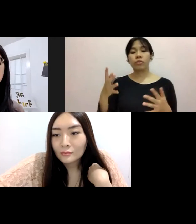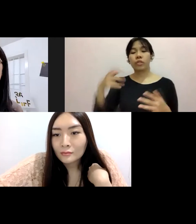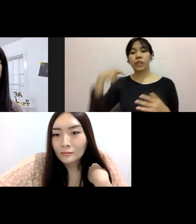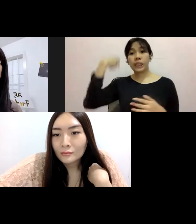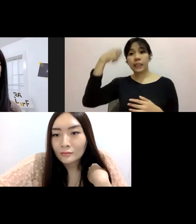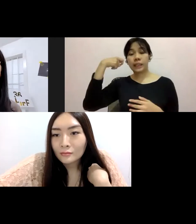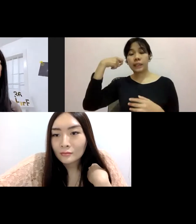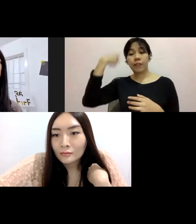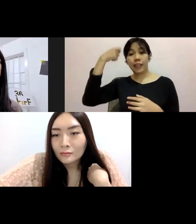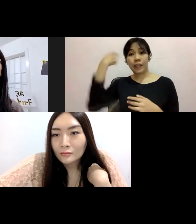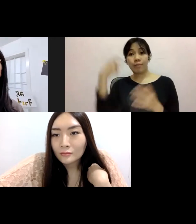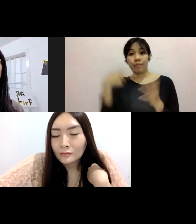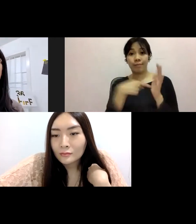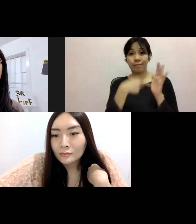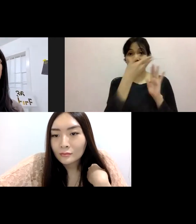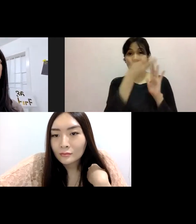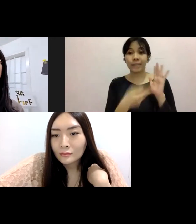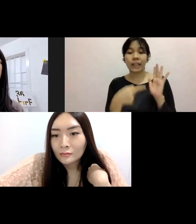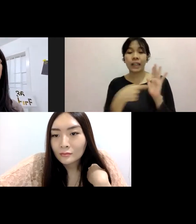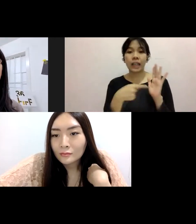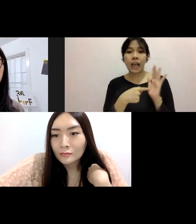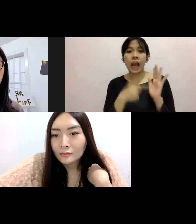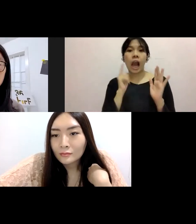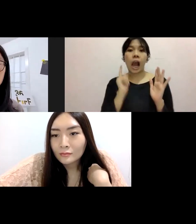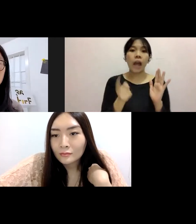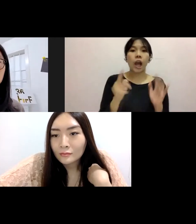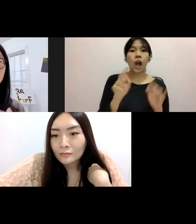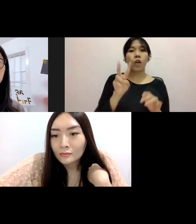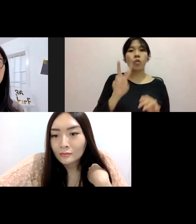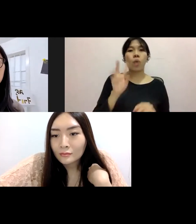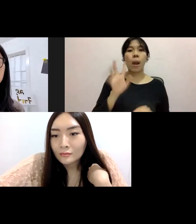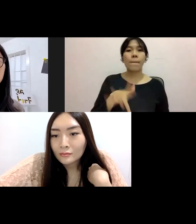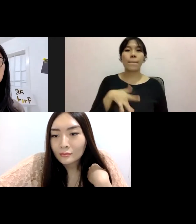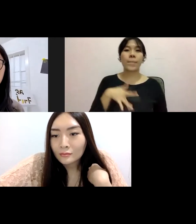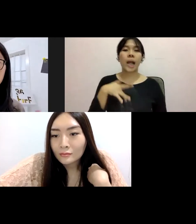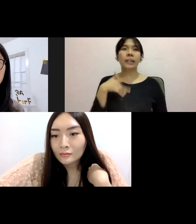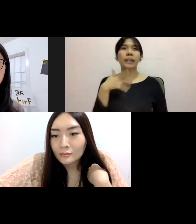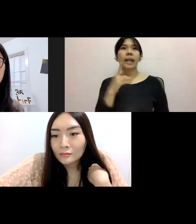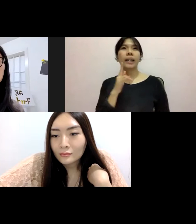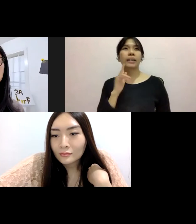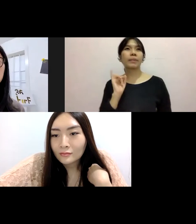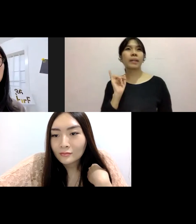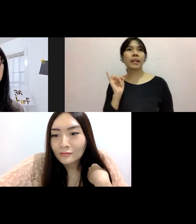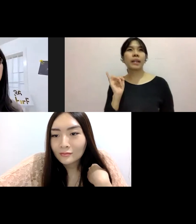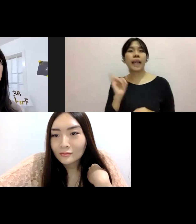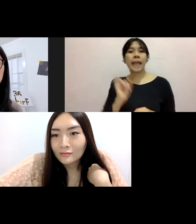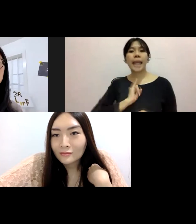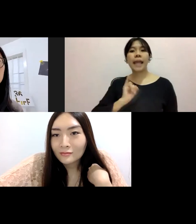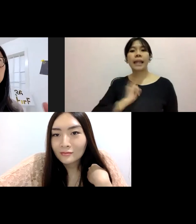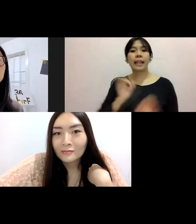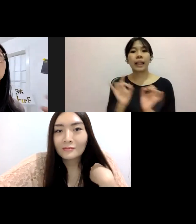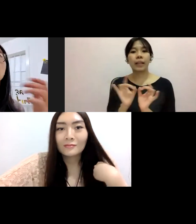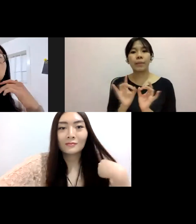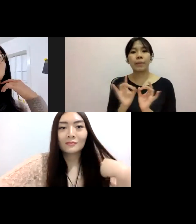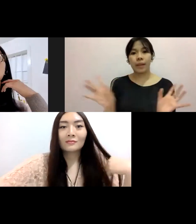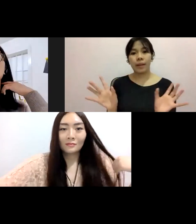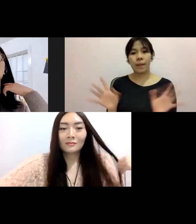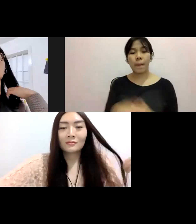feelings and identities too, and also to show the change of the societies,